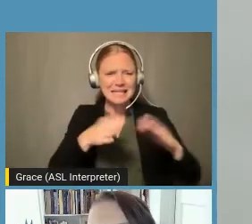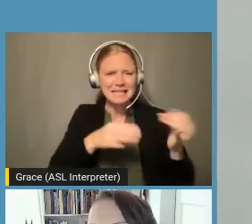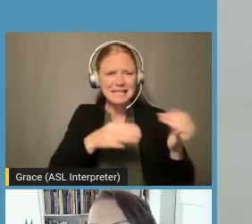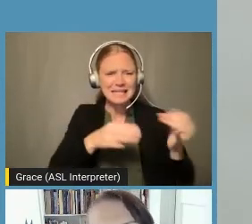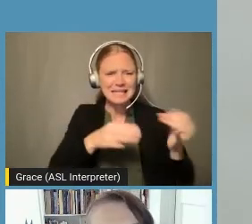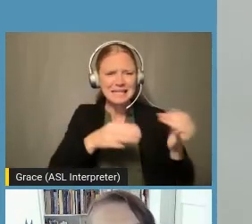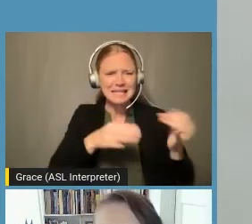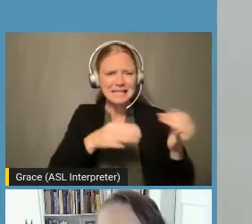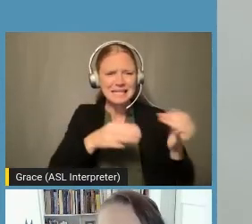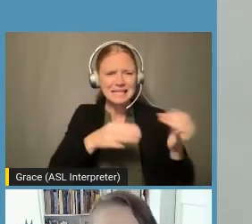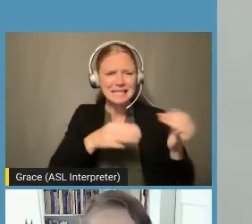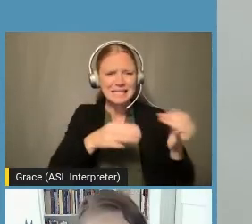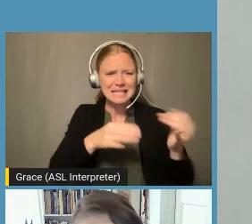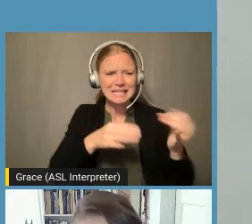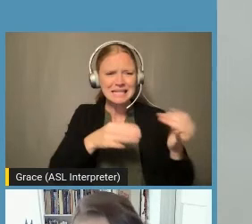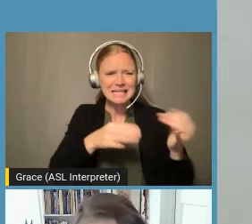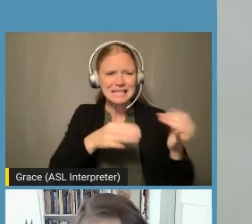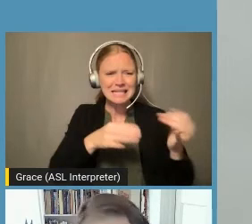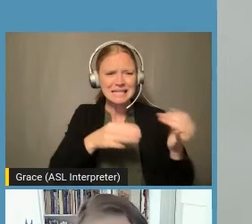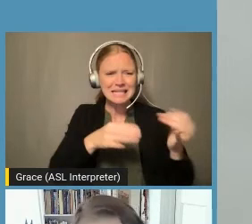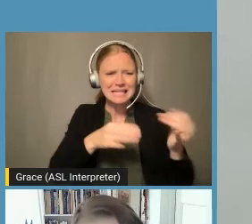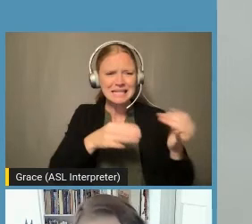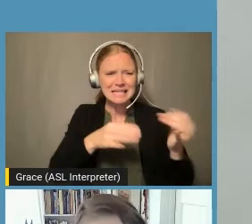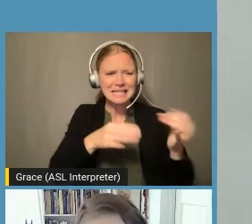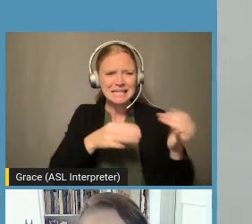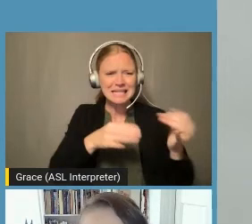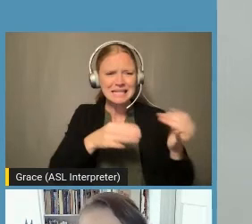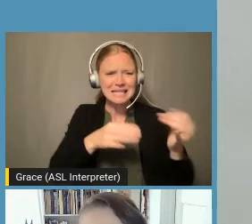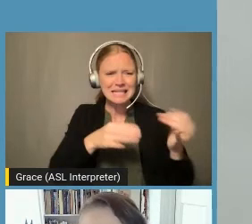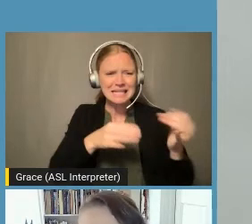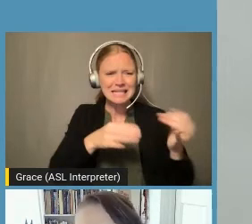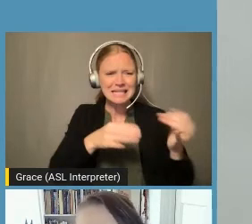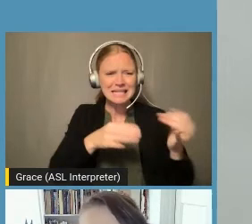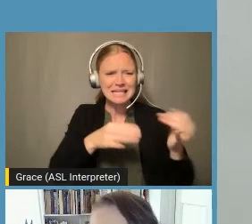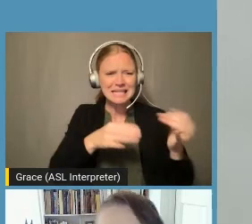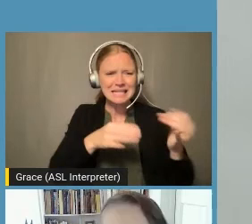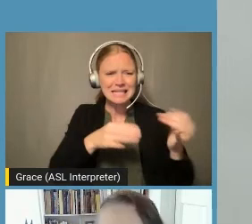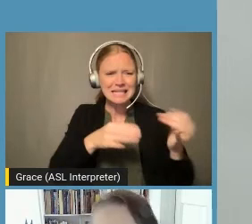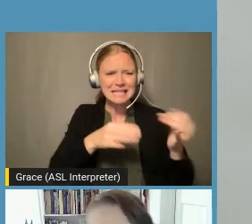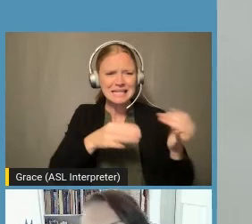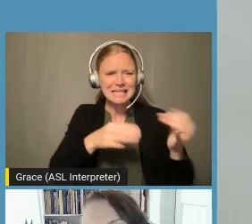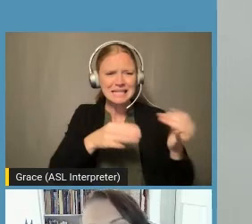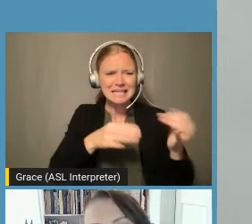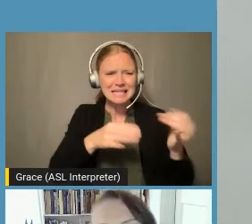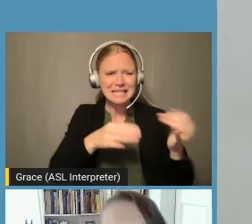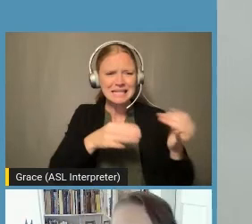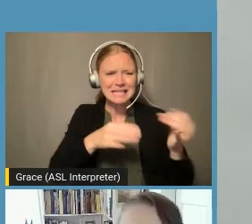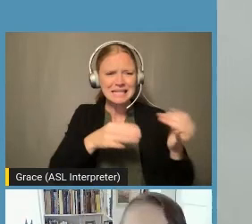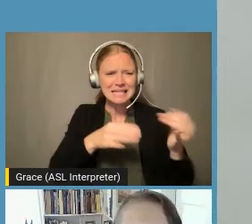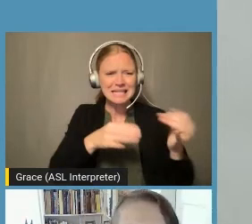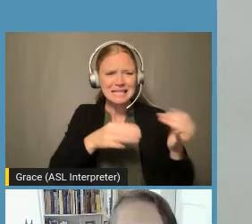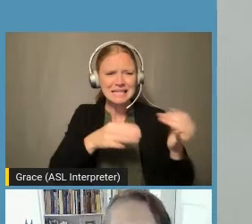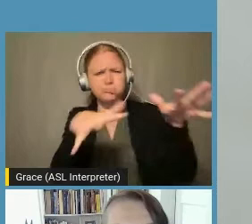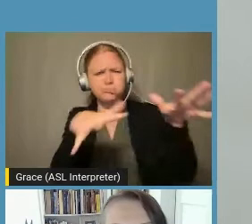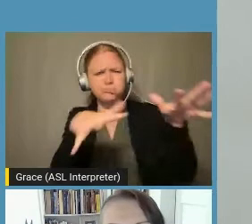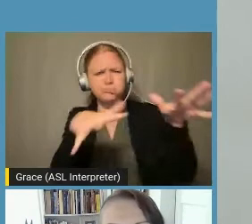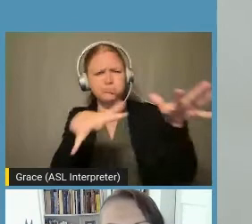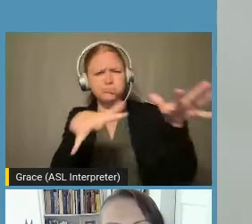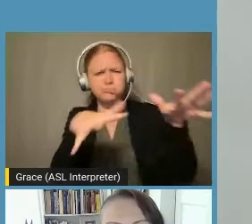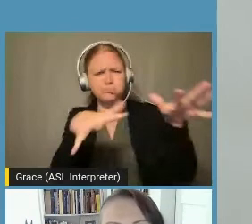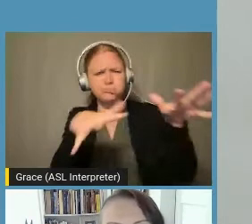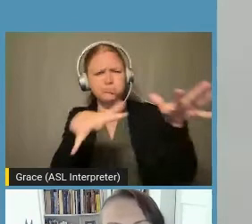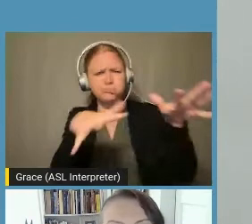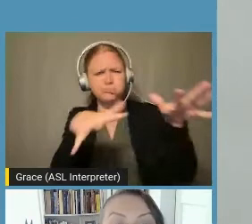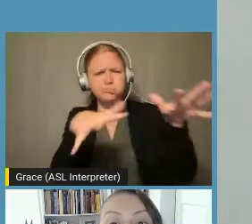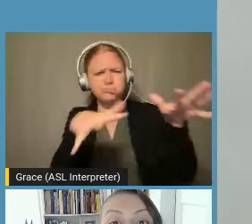wrong, it's like dominoes falling. Everything in your plan and all those deadlines and assignments, you know,